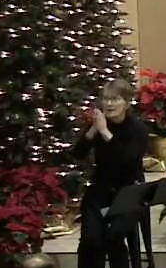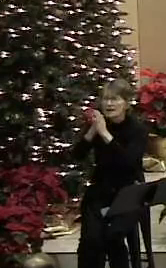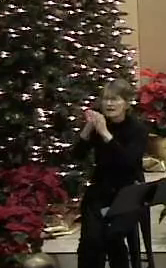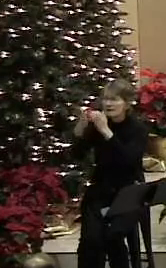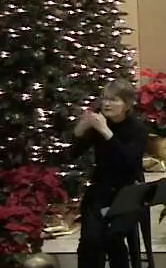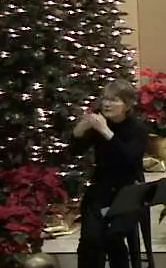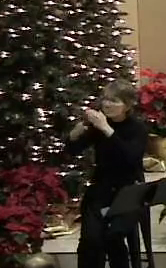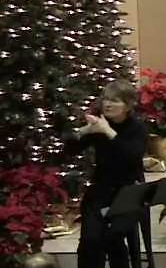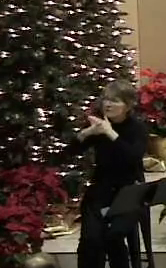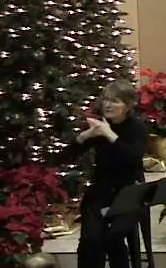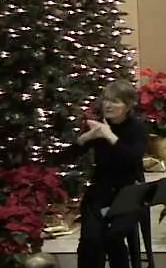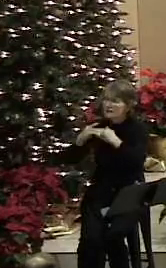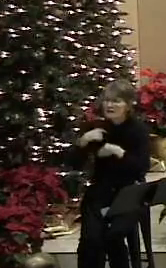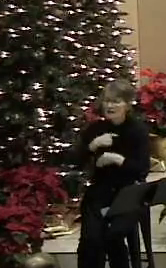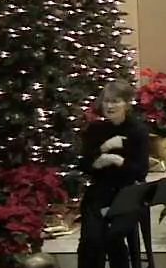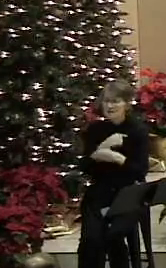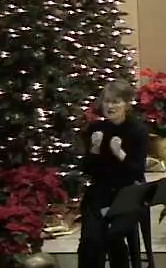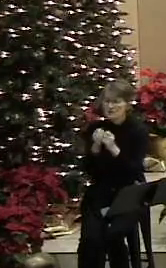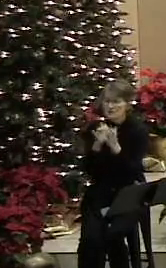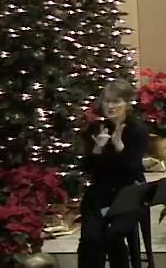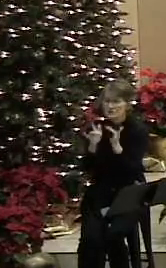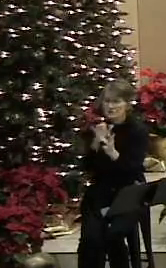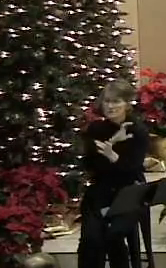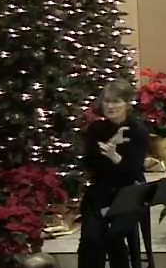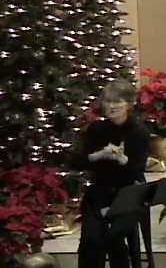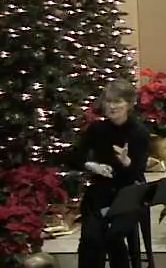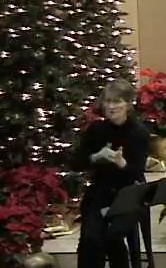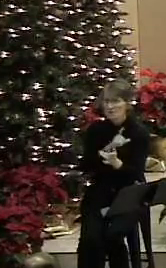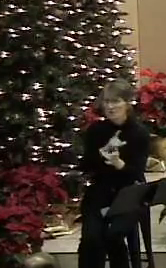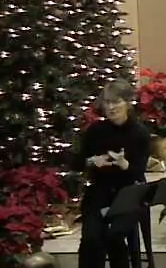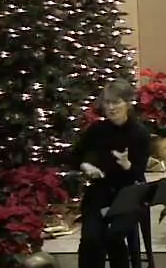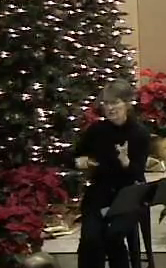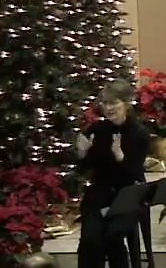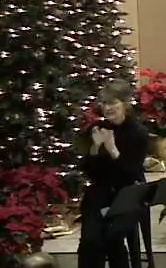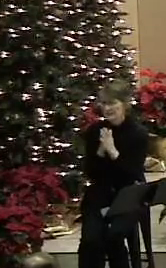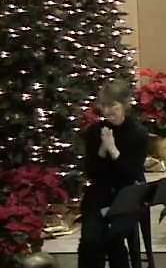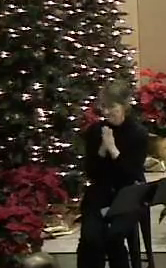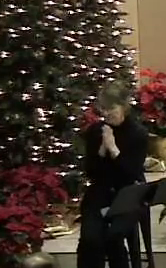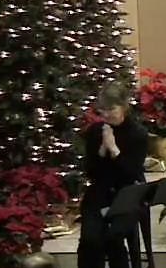by your protecting help through Christ our Lord. Amen.